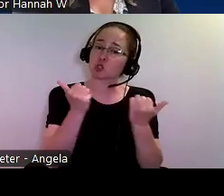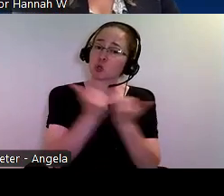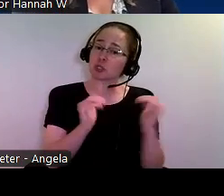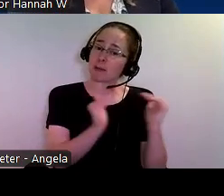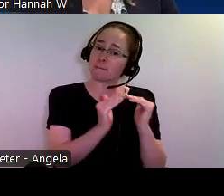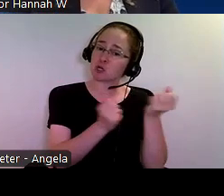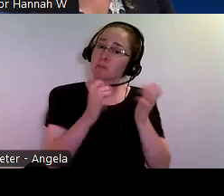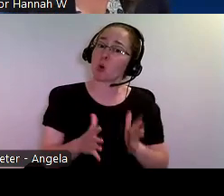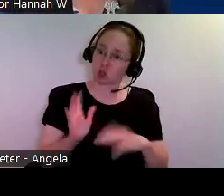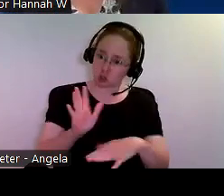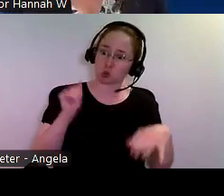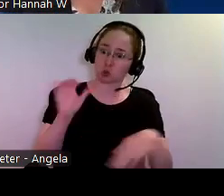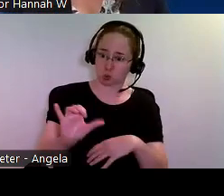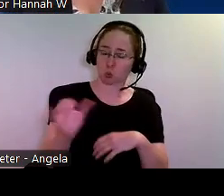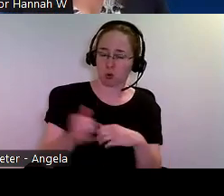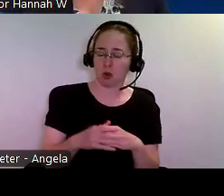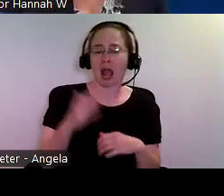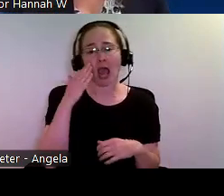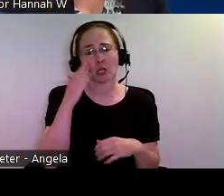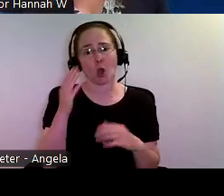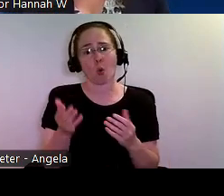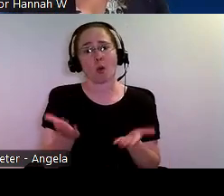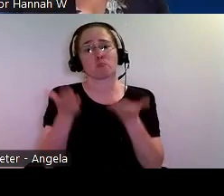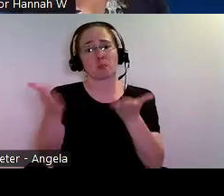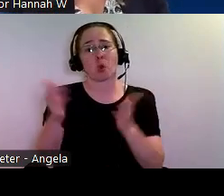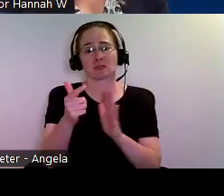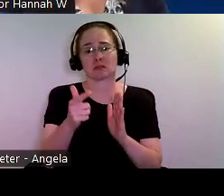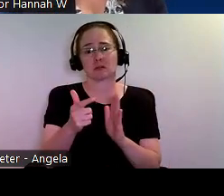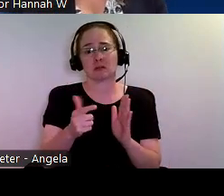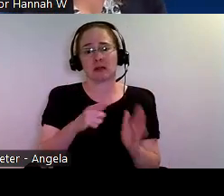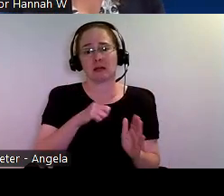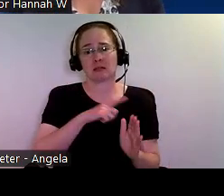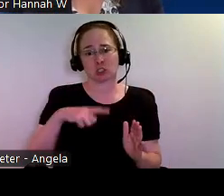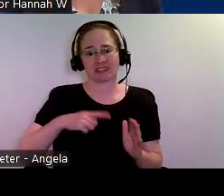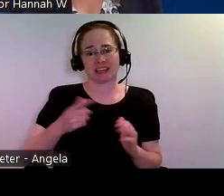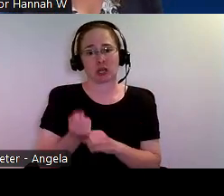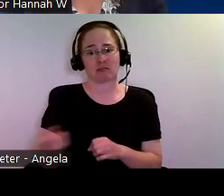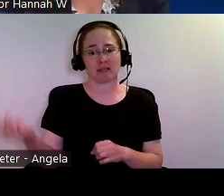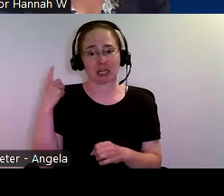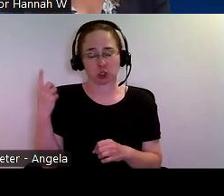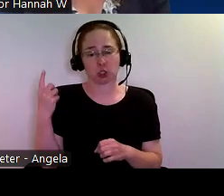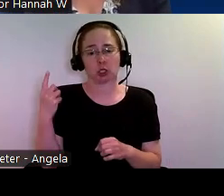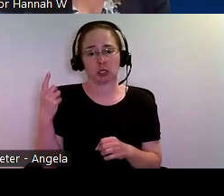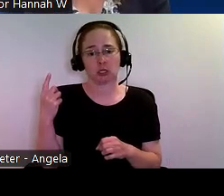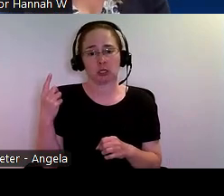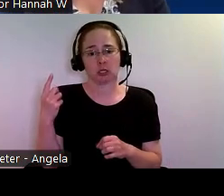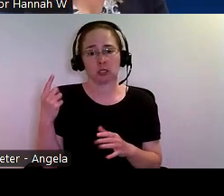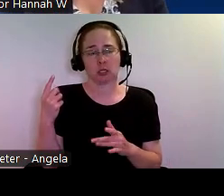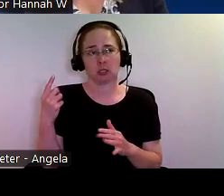big call out too. And I know that there was proposed legislation last year that did not end up that